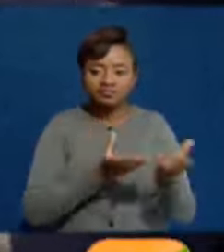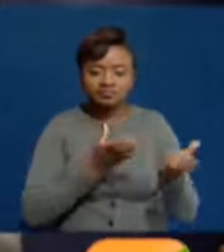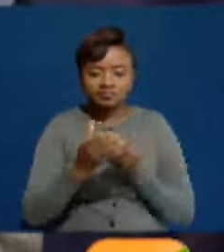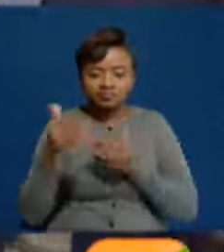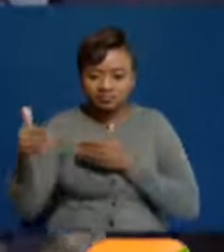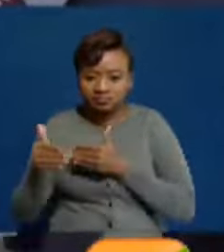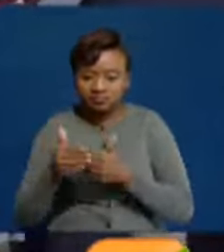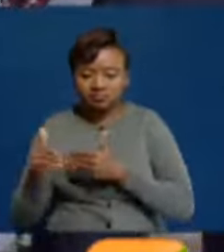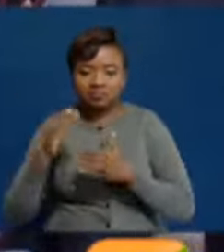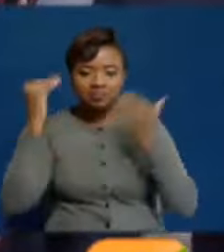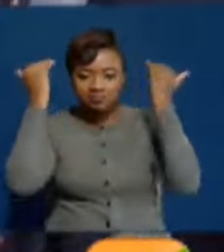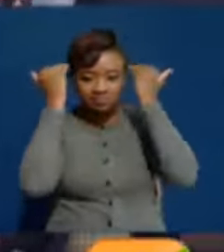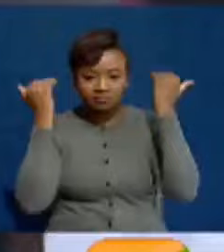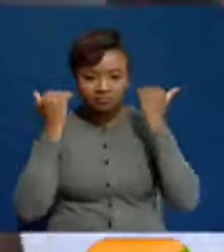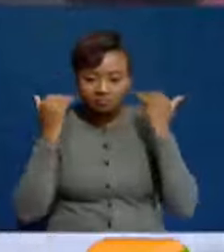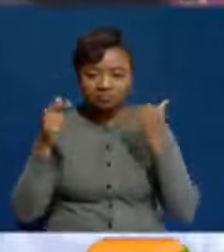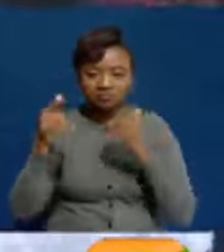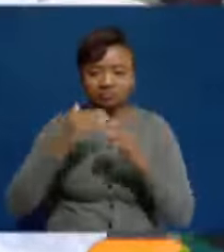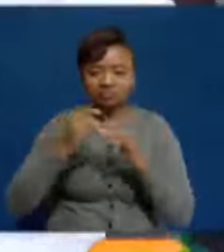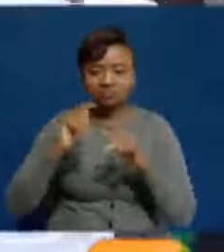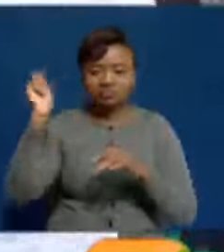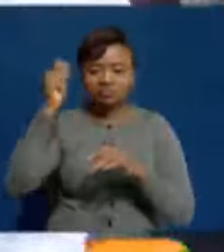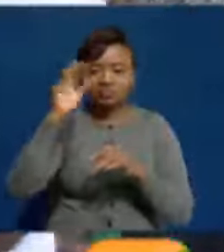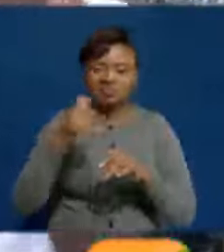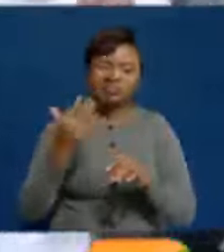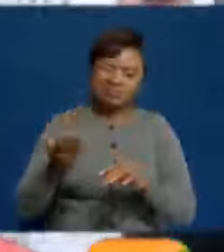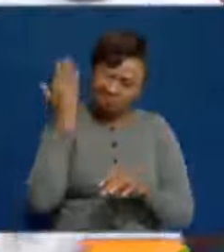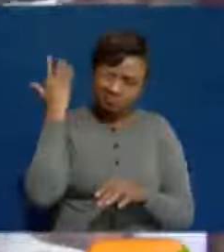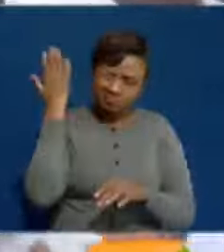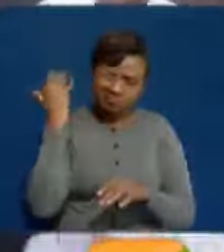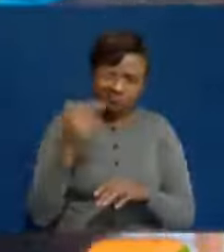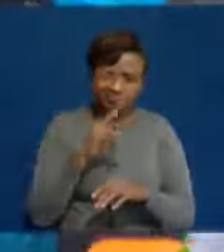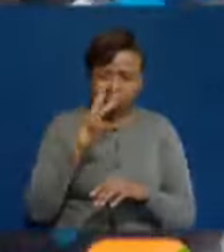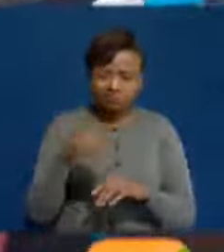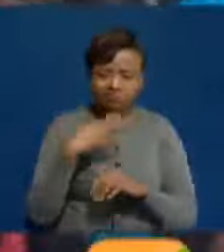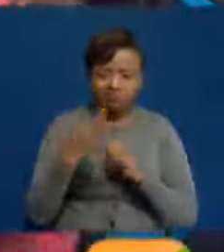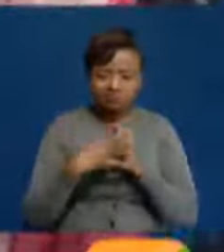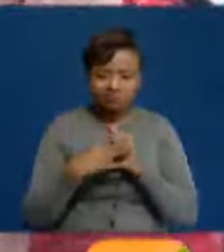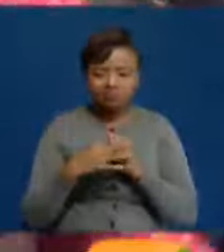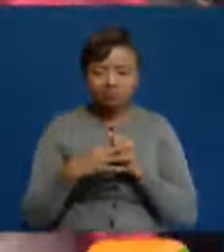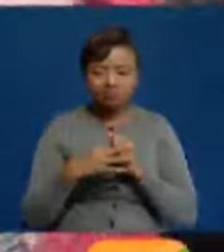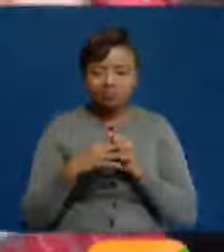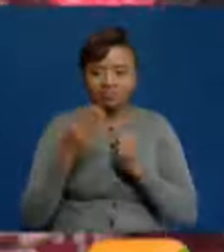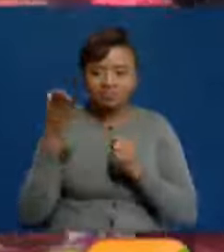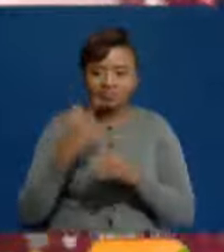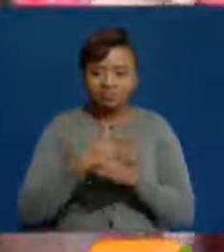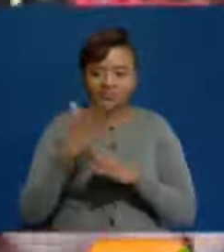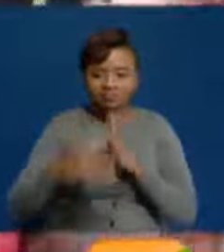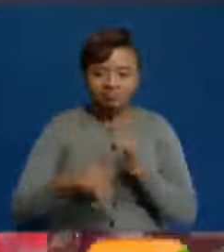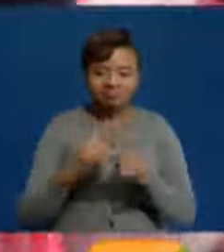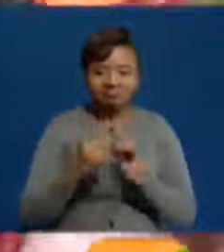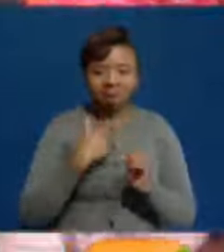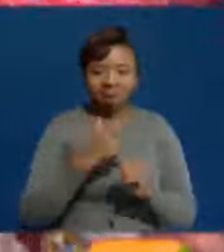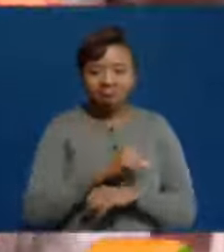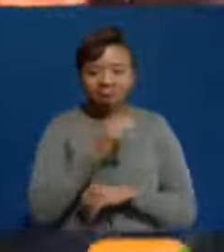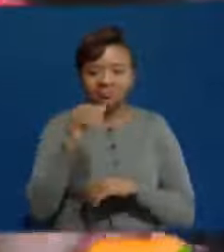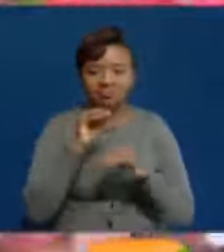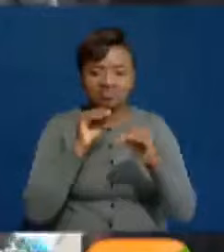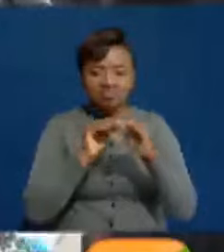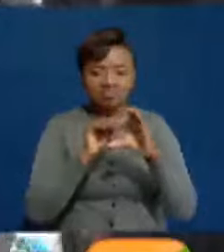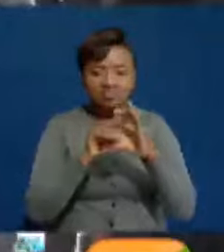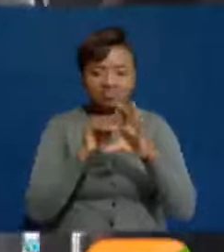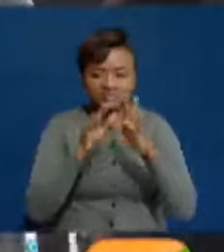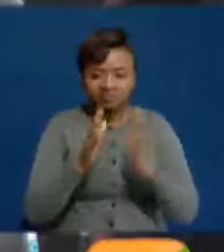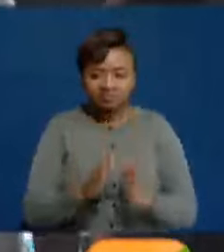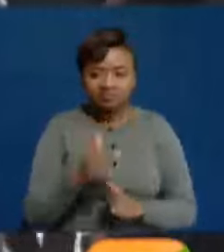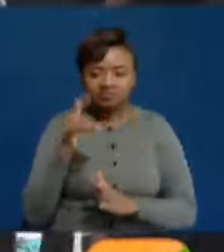of Kenya on weekends since 2008. According to the traders, a private investor who operates a parking lot